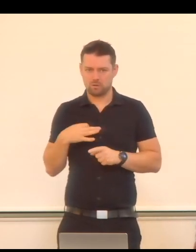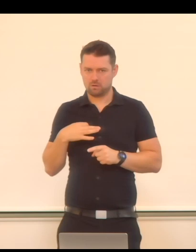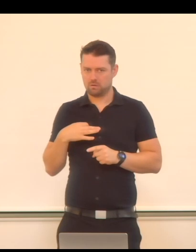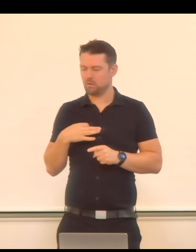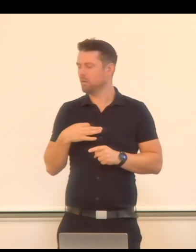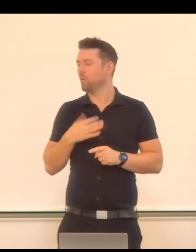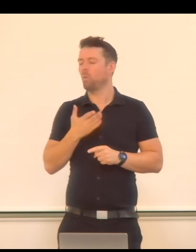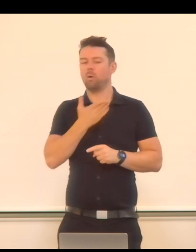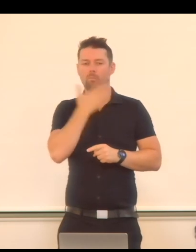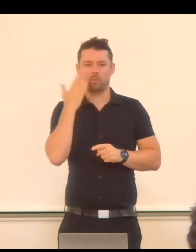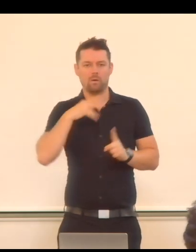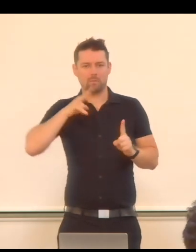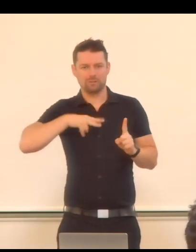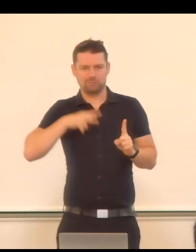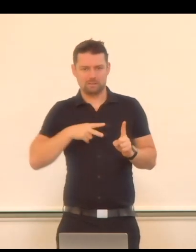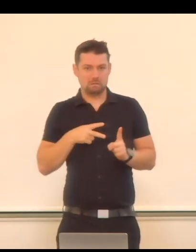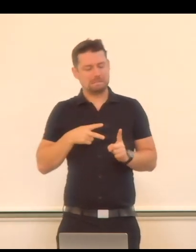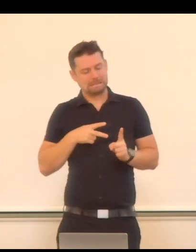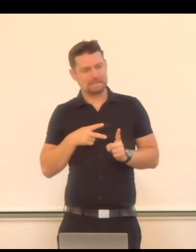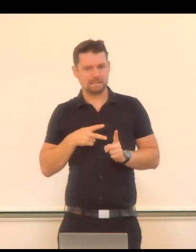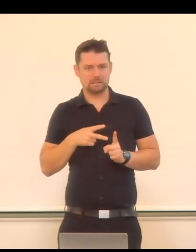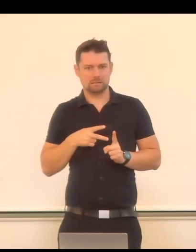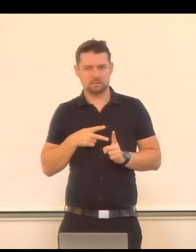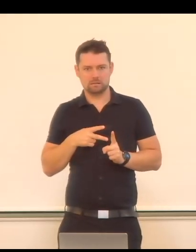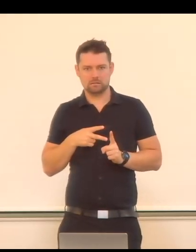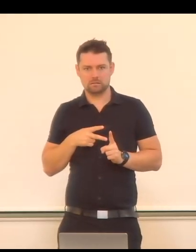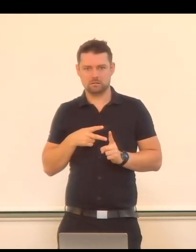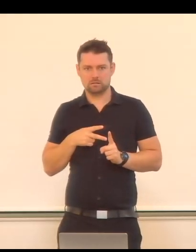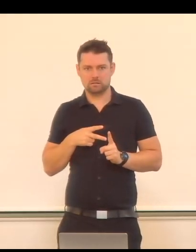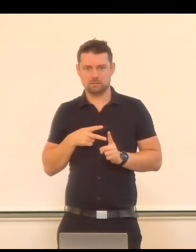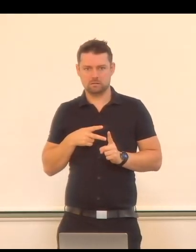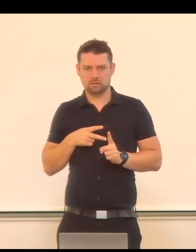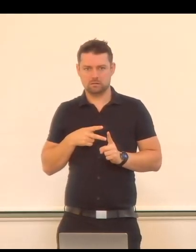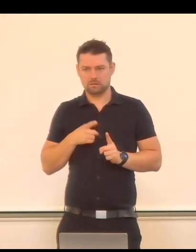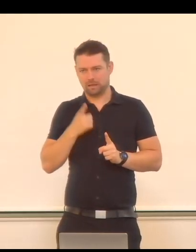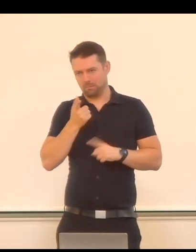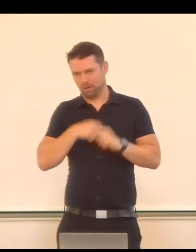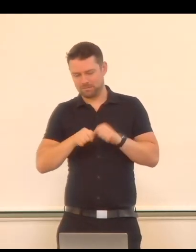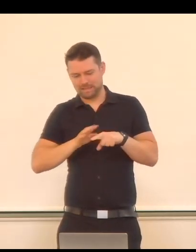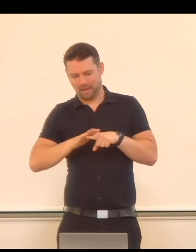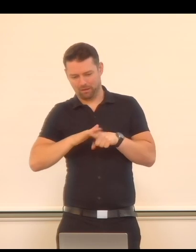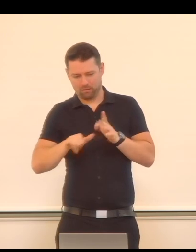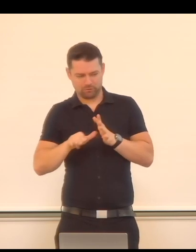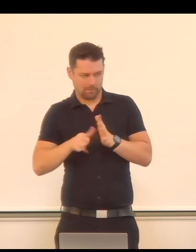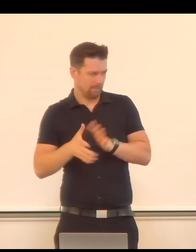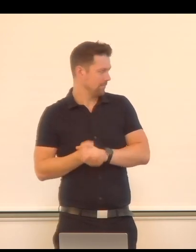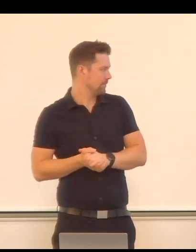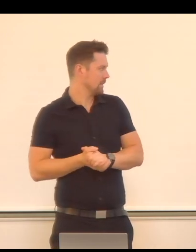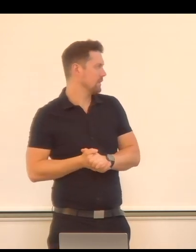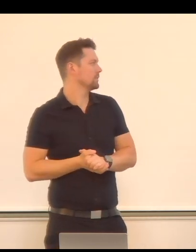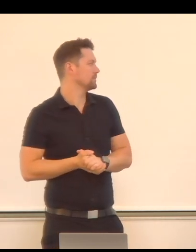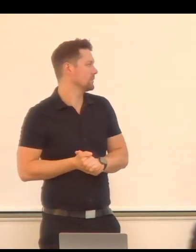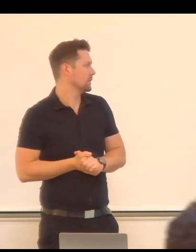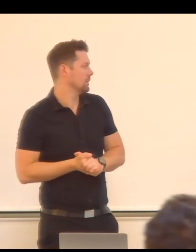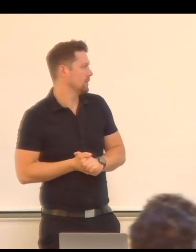monitoring, this becomes, I think, truly and for good reasons, an ethical issue. Right, yeah. So we